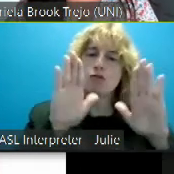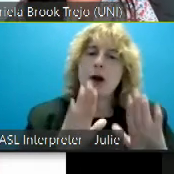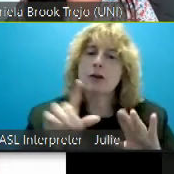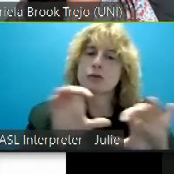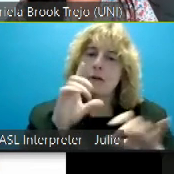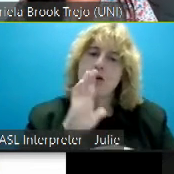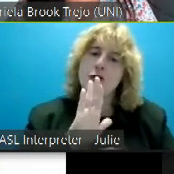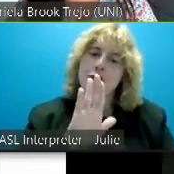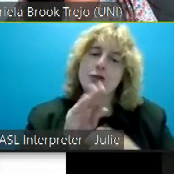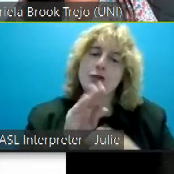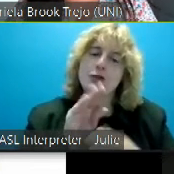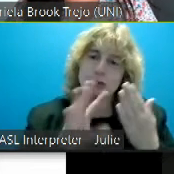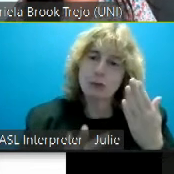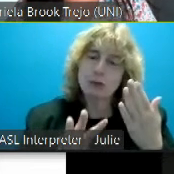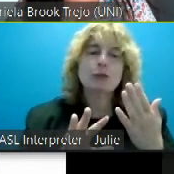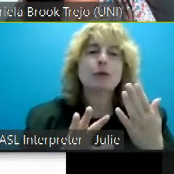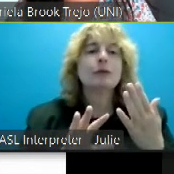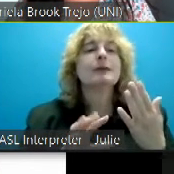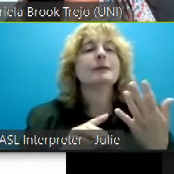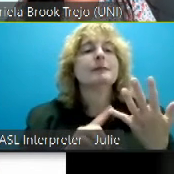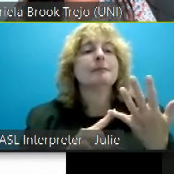Up next, we have...